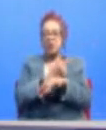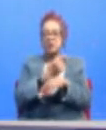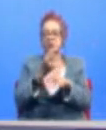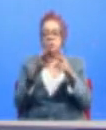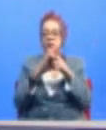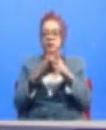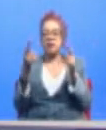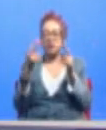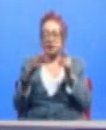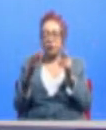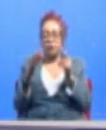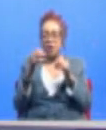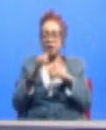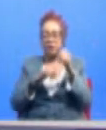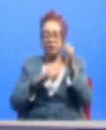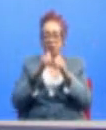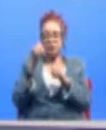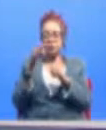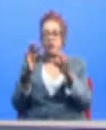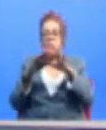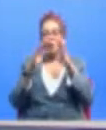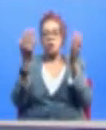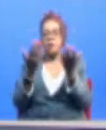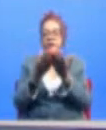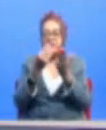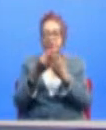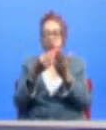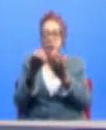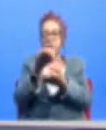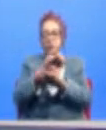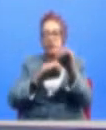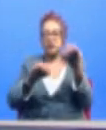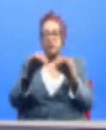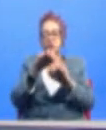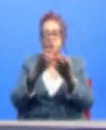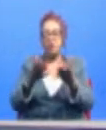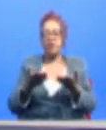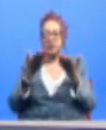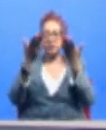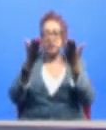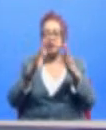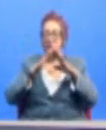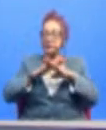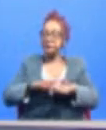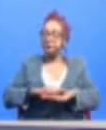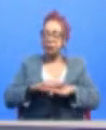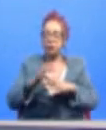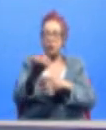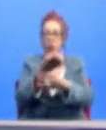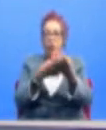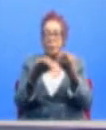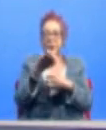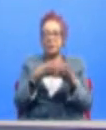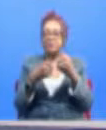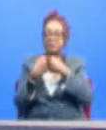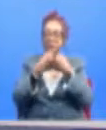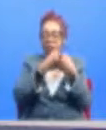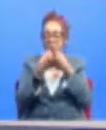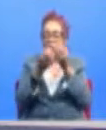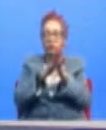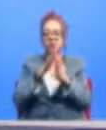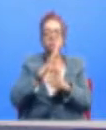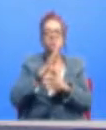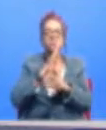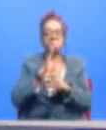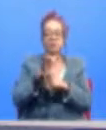for the restructuring of the global financial ecosystem to provide relief for economies grappling with debt distress. This comes